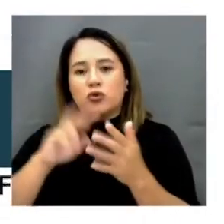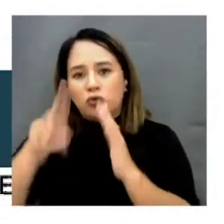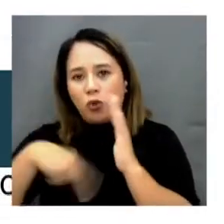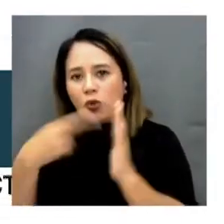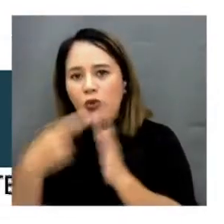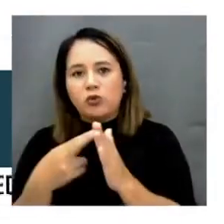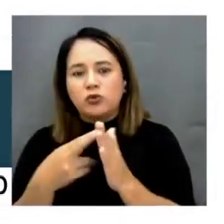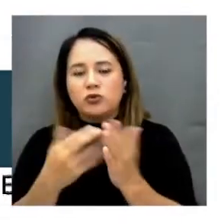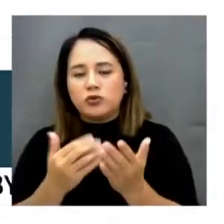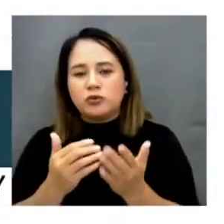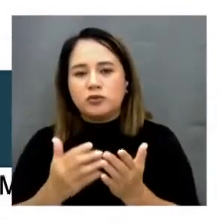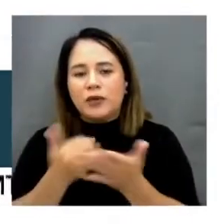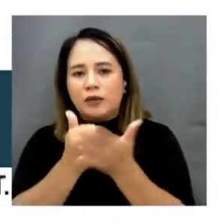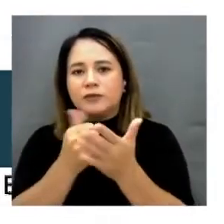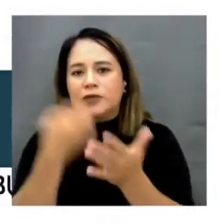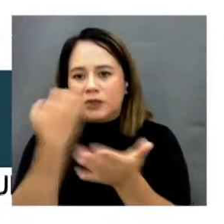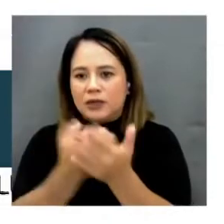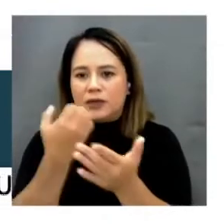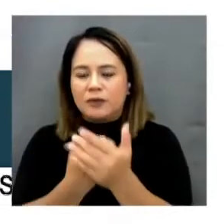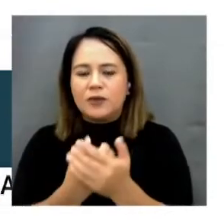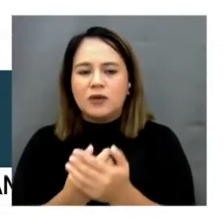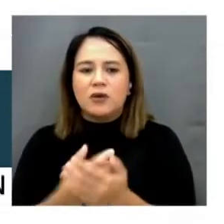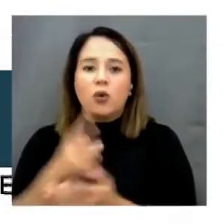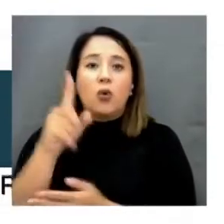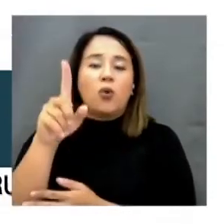that even for 100 years,